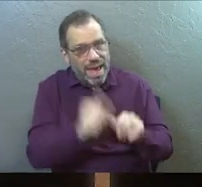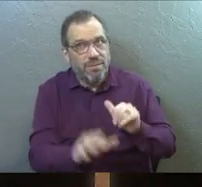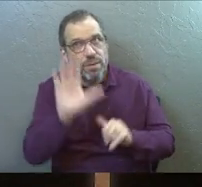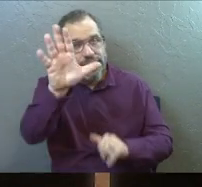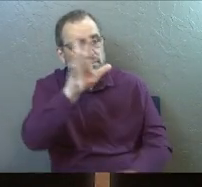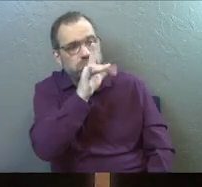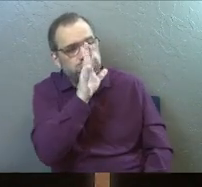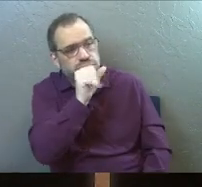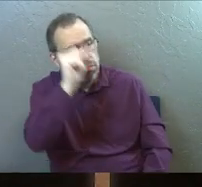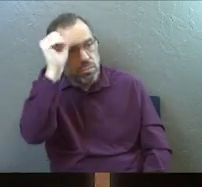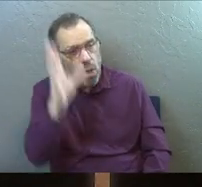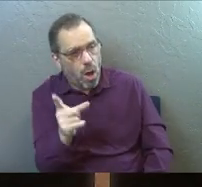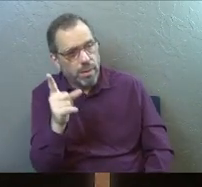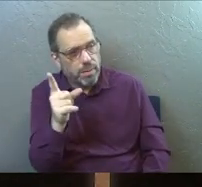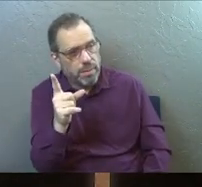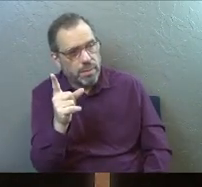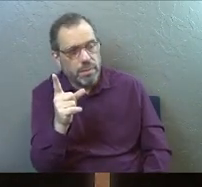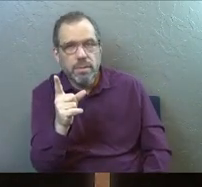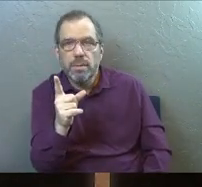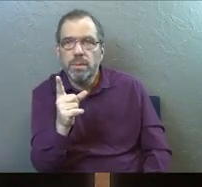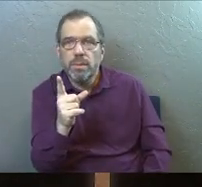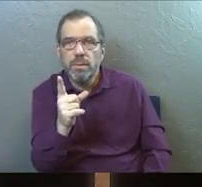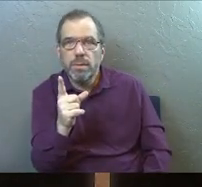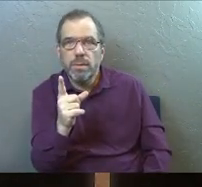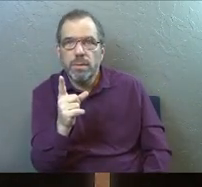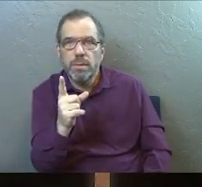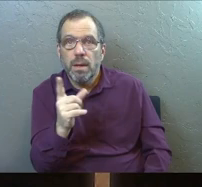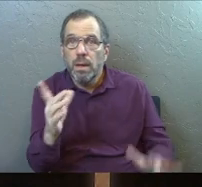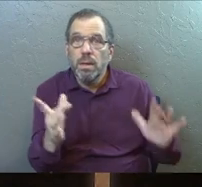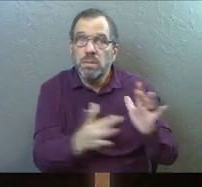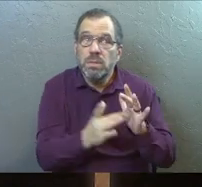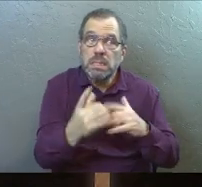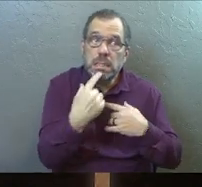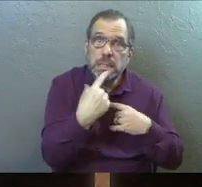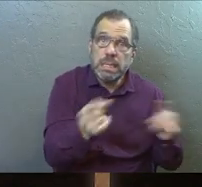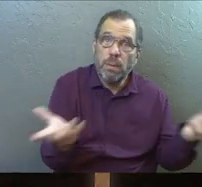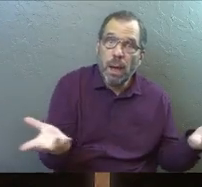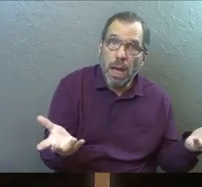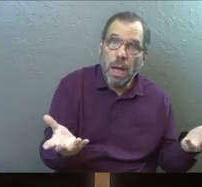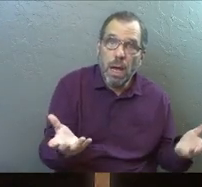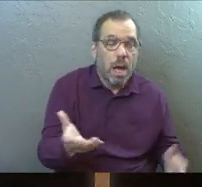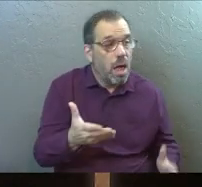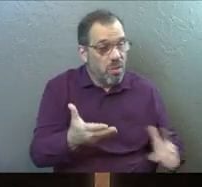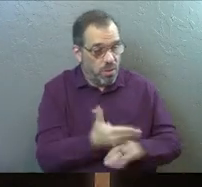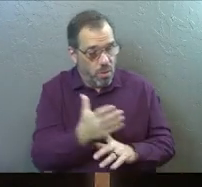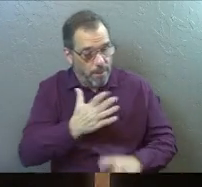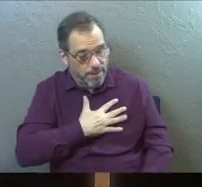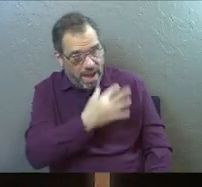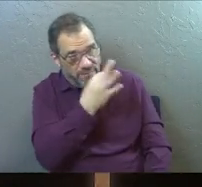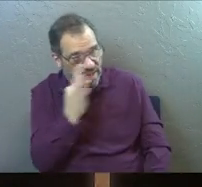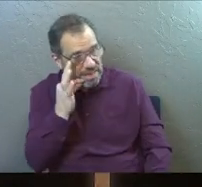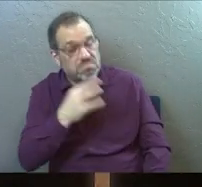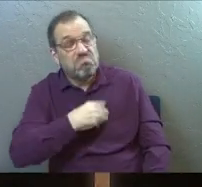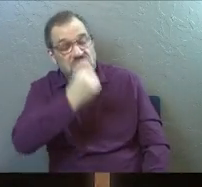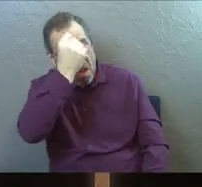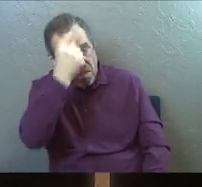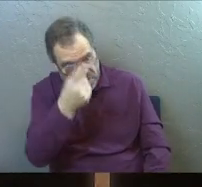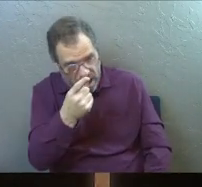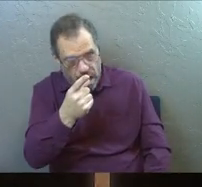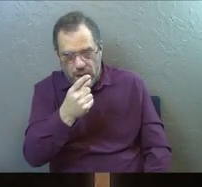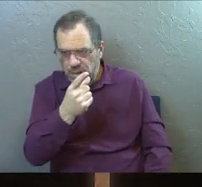word that proceeds from the mouth of God. And so what did Jesus declare right there? He said, through my fasting, I